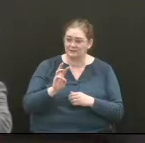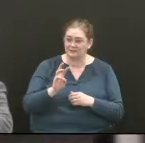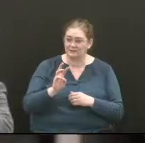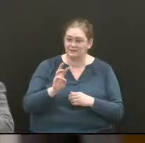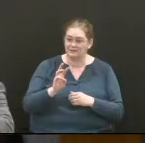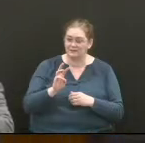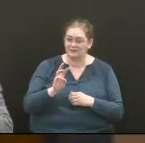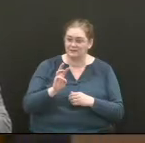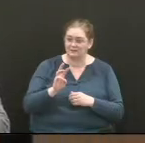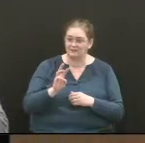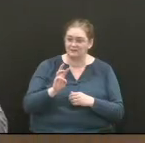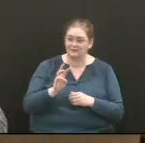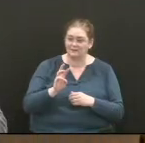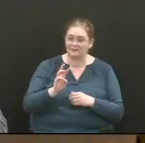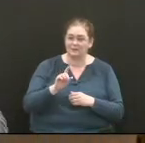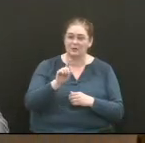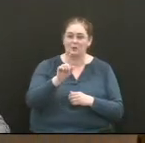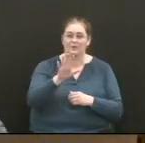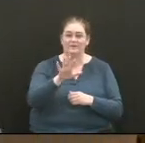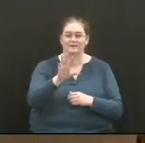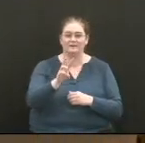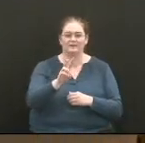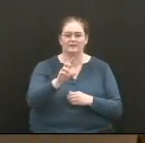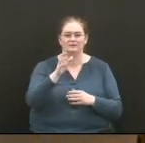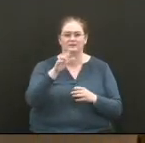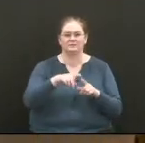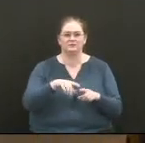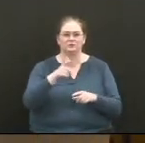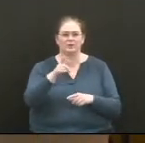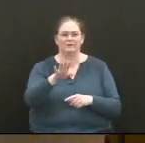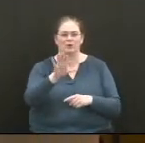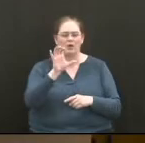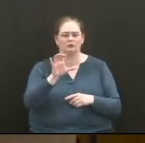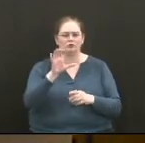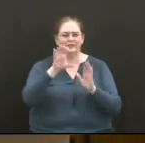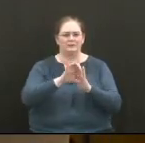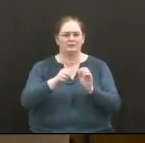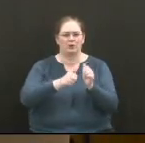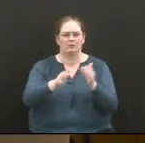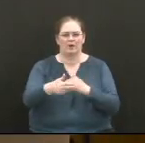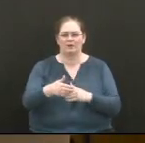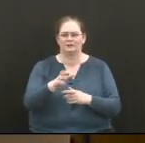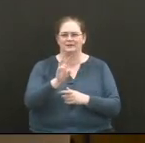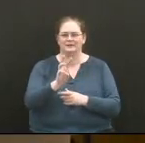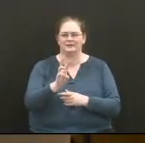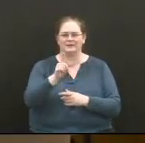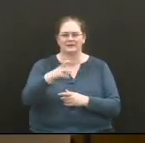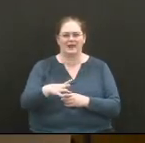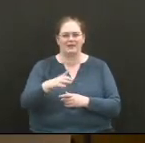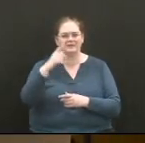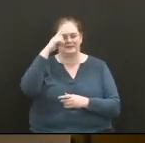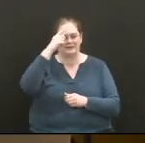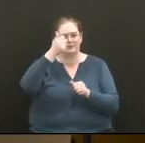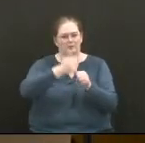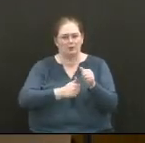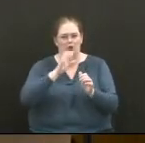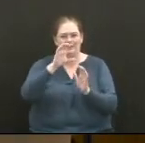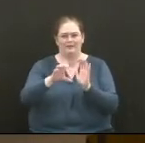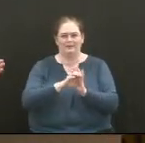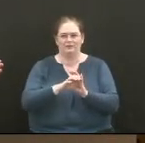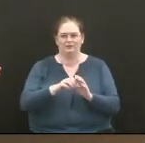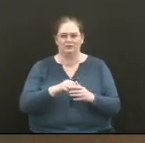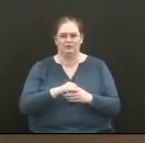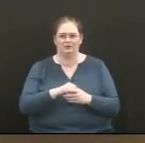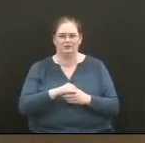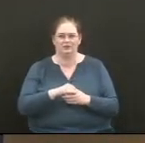on approximately 2,400 images per box, but that can vary slightly. It's 6.5 cents per image. Okay. So you can